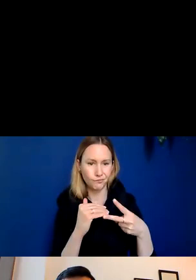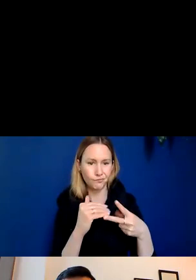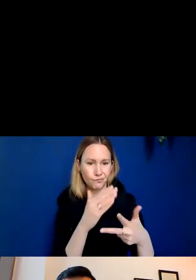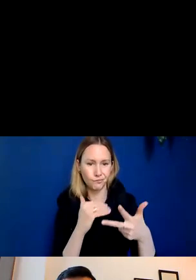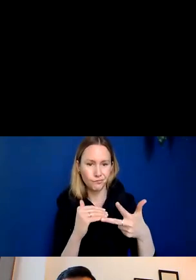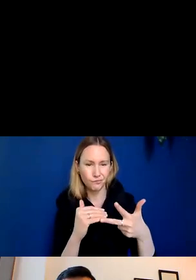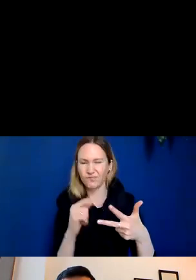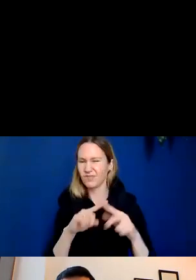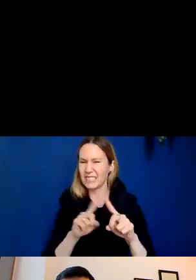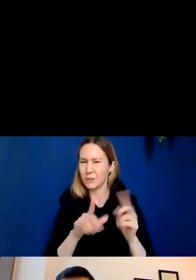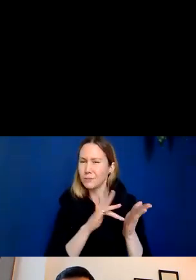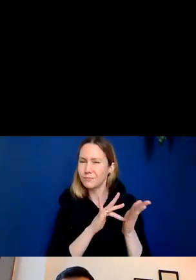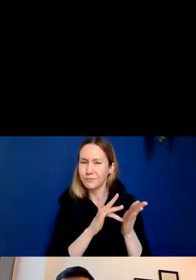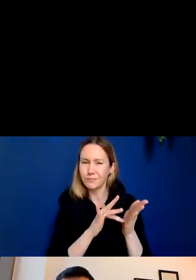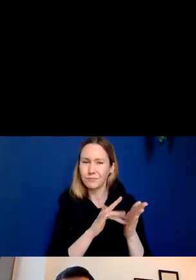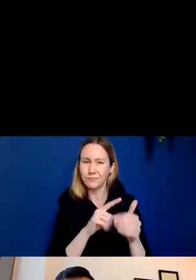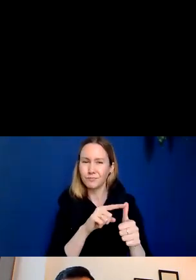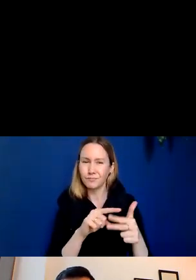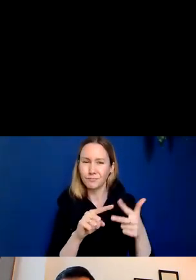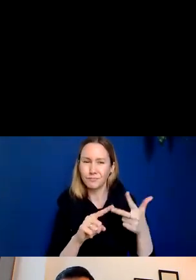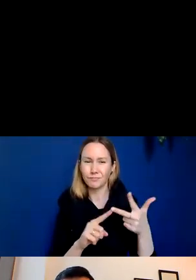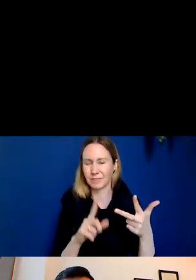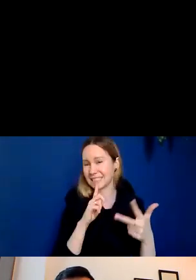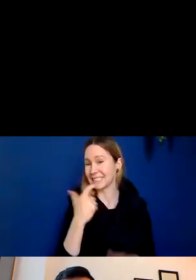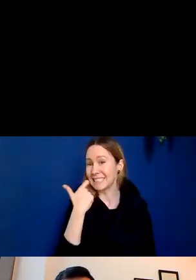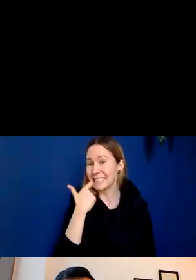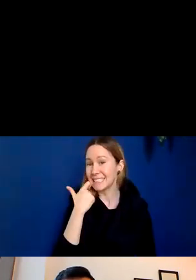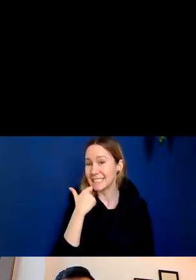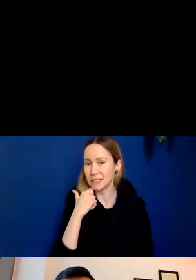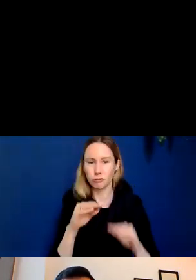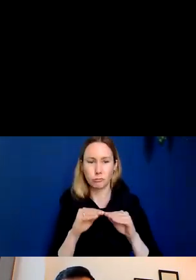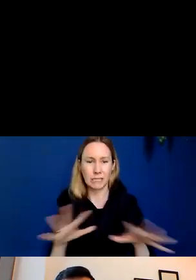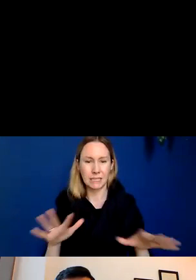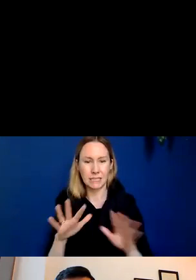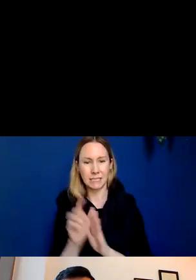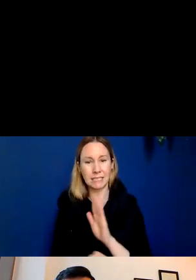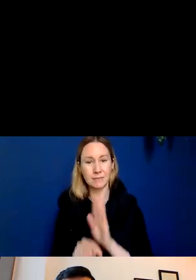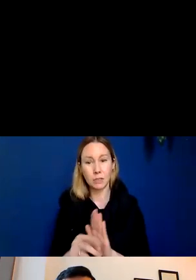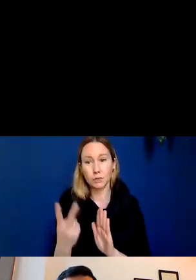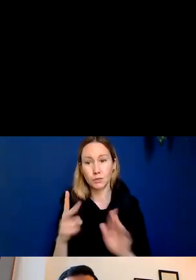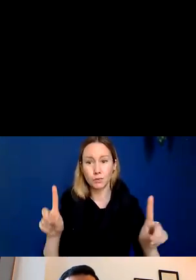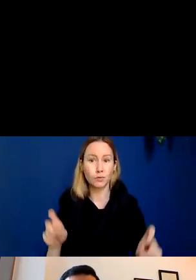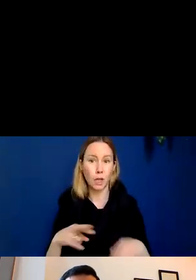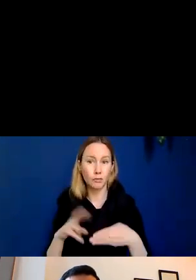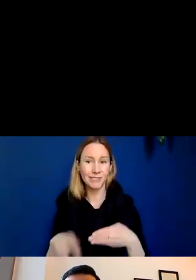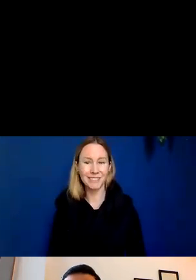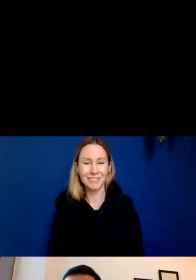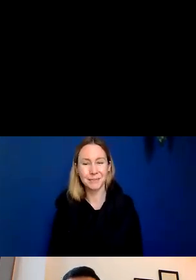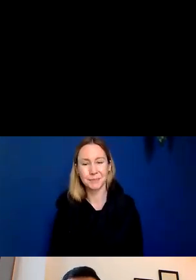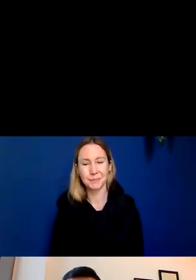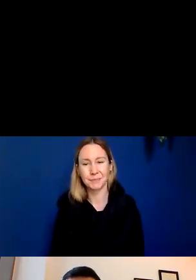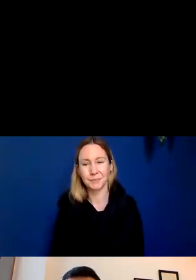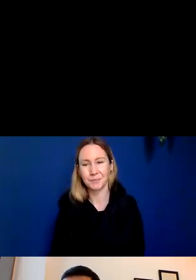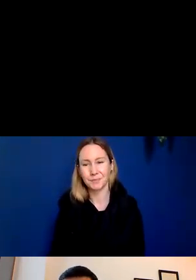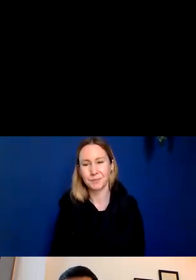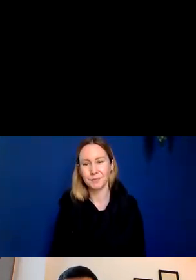and another drug called donanemab, which was one of the most recently released phase 2 trial results. All 3 of